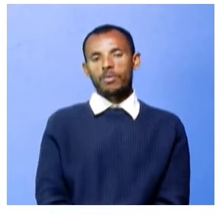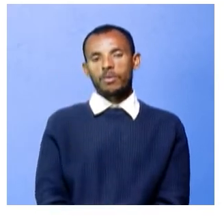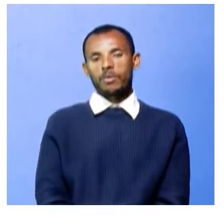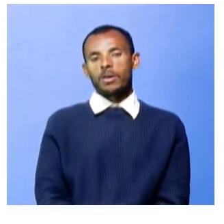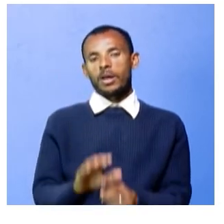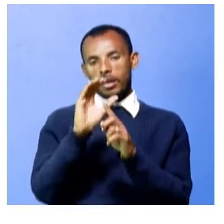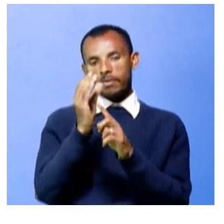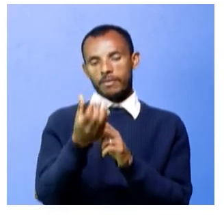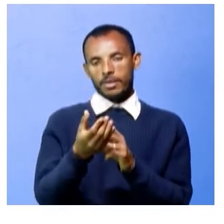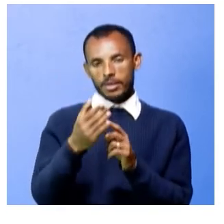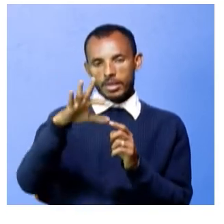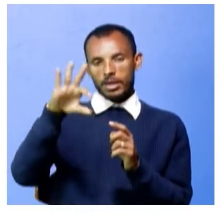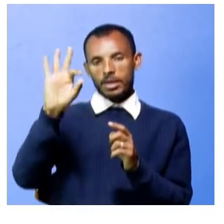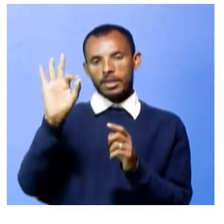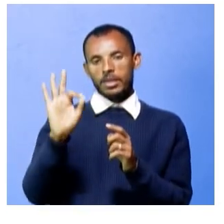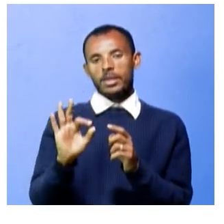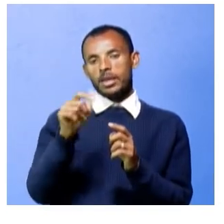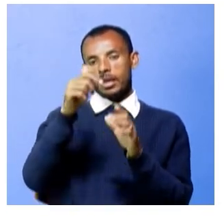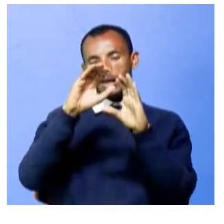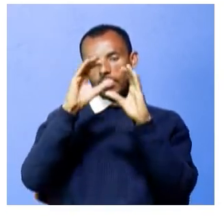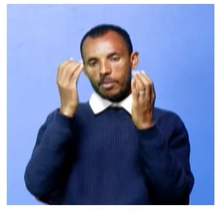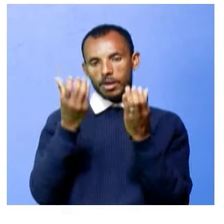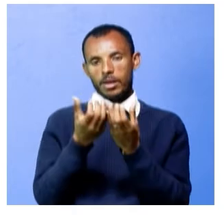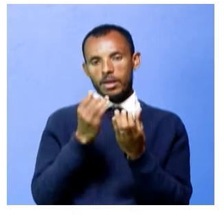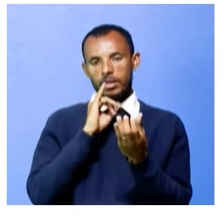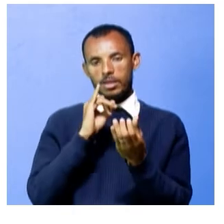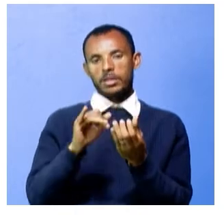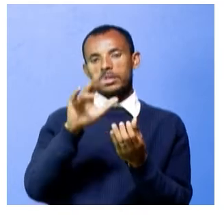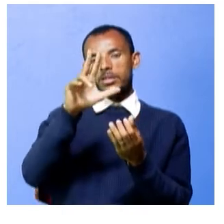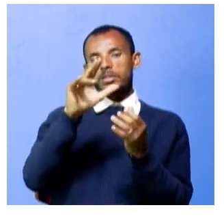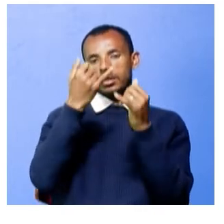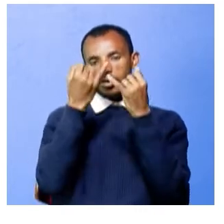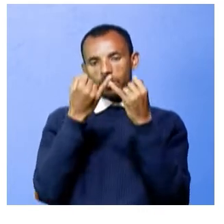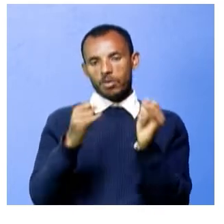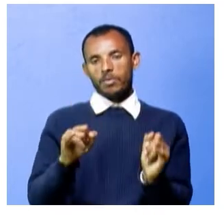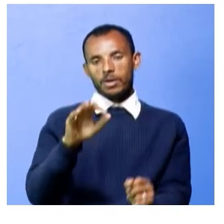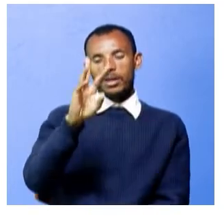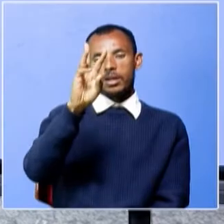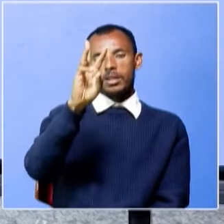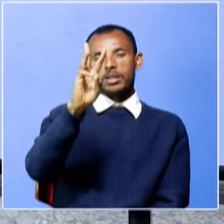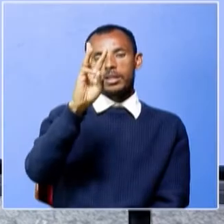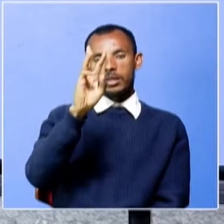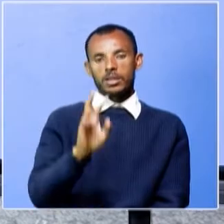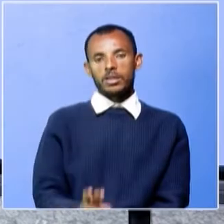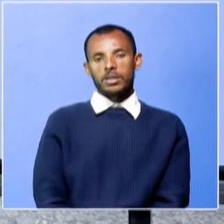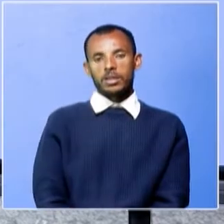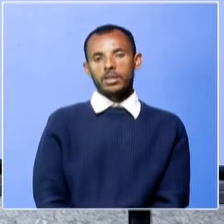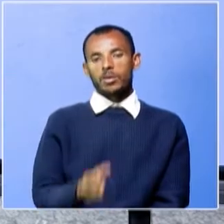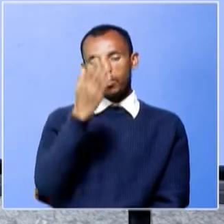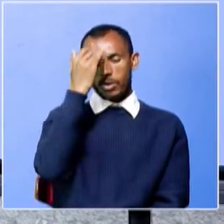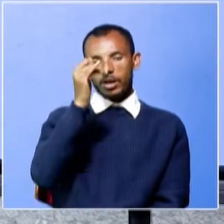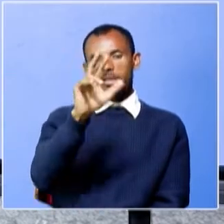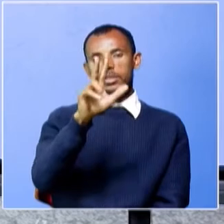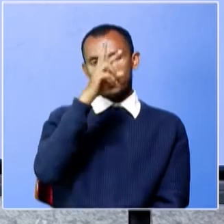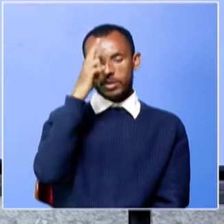an event in A part is 3 over 6. Why 3?